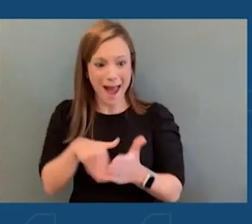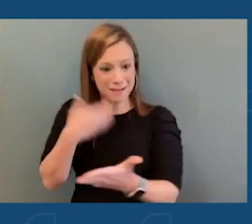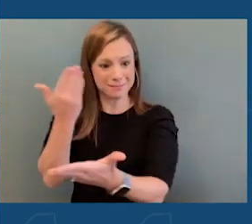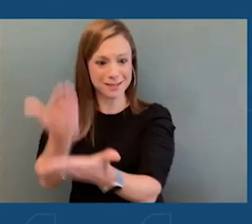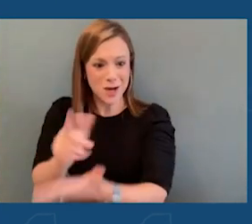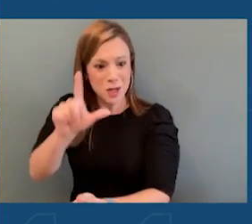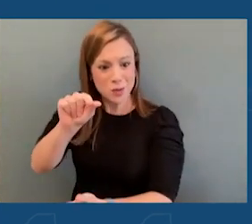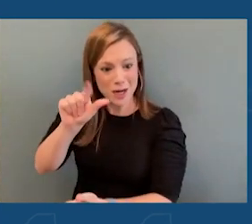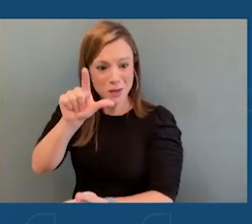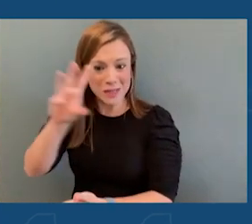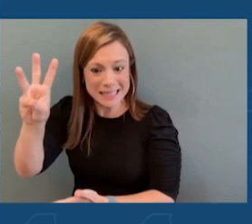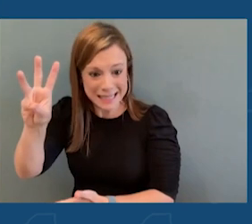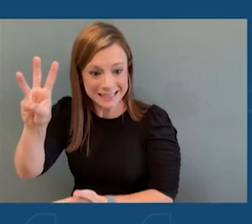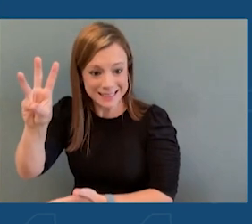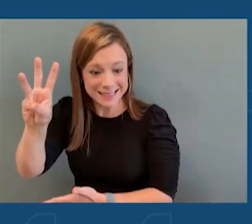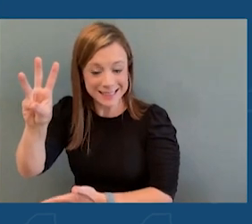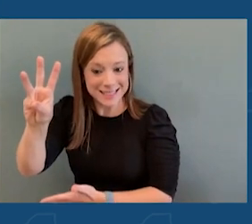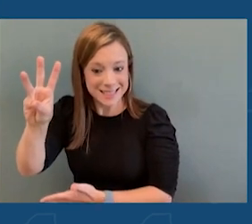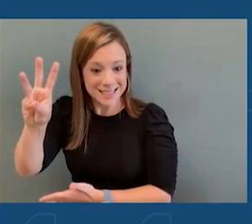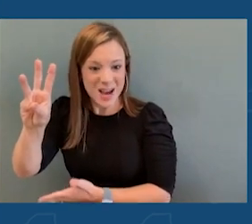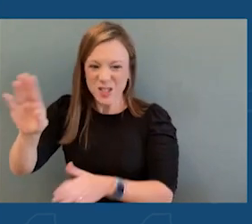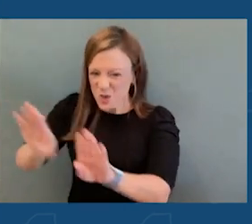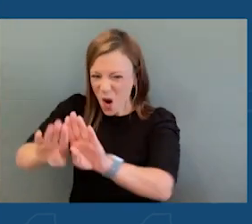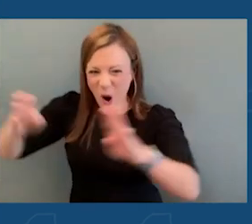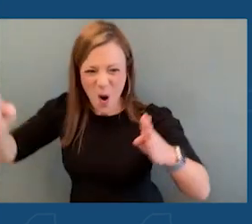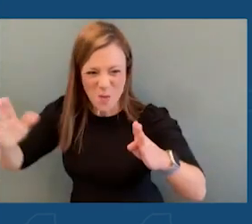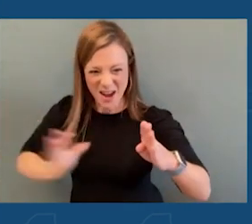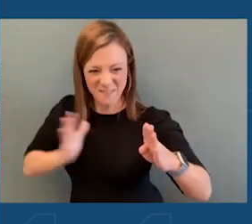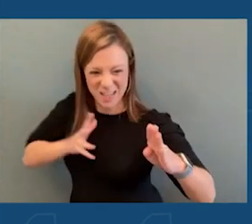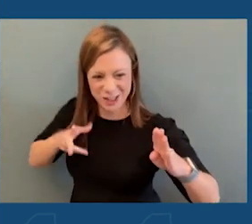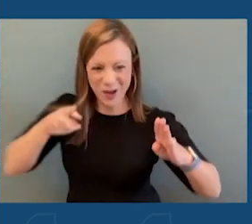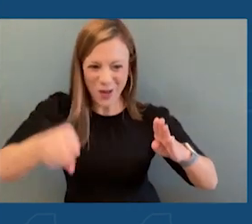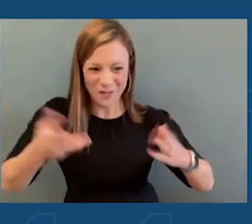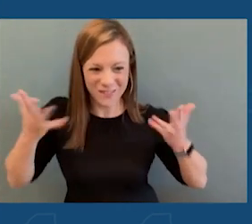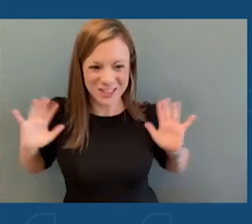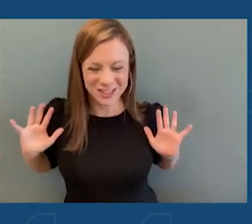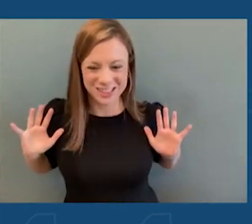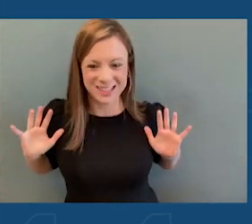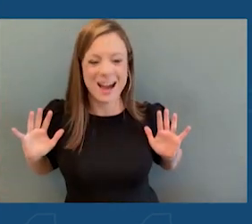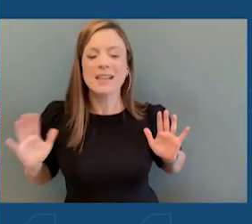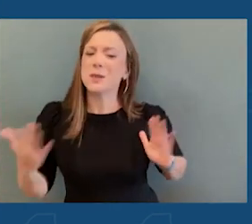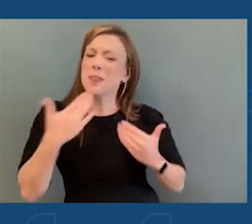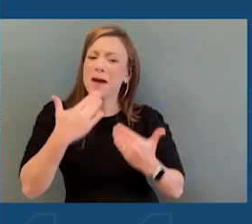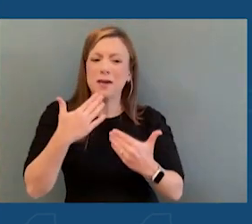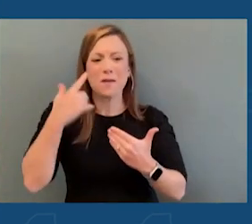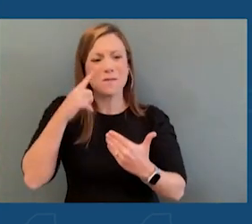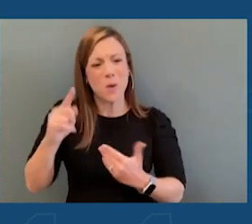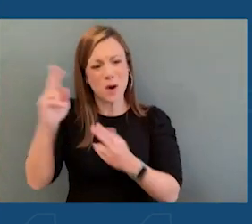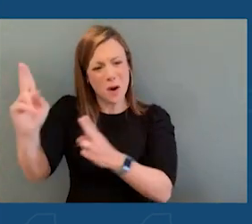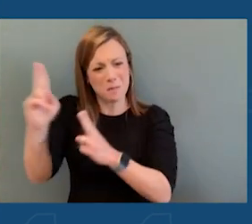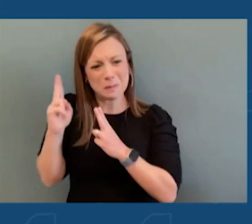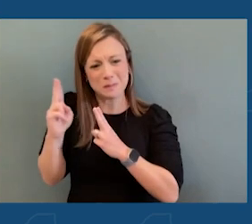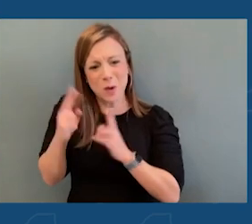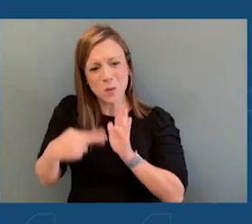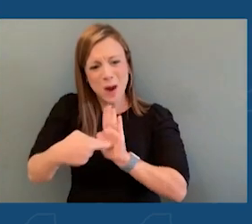earlier, to get this open. So thank you for the honor of representing you and being here today.